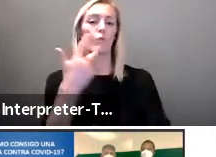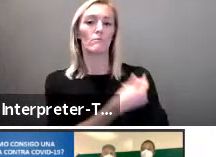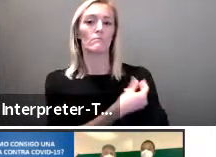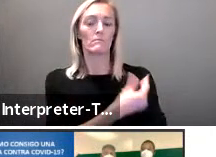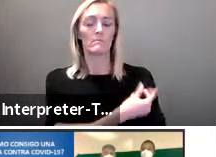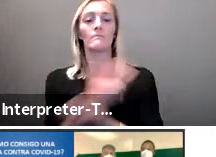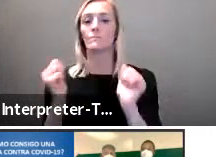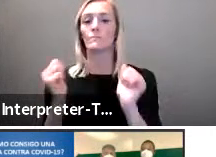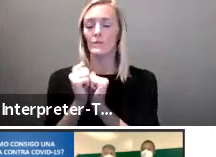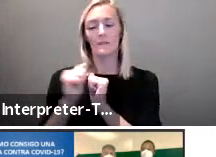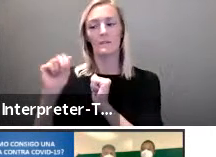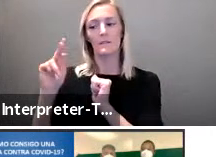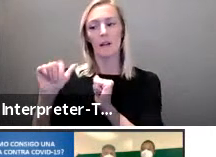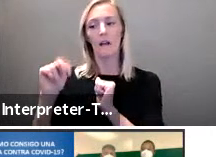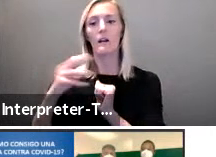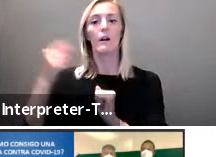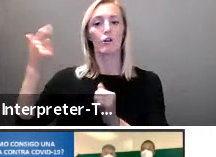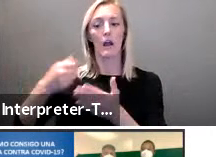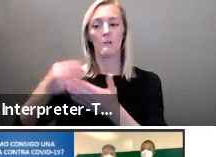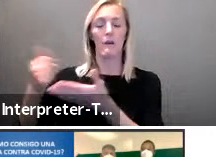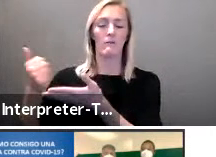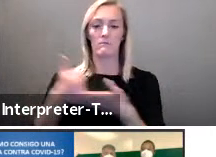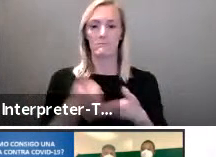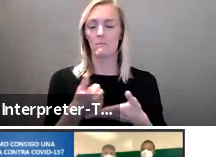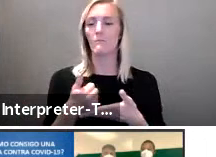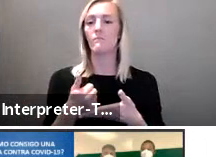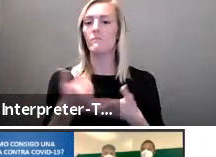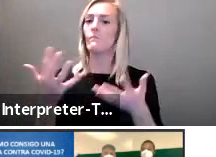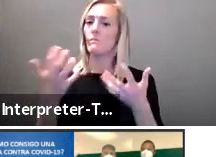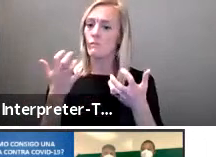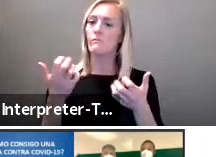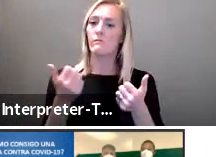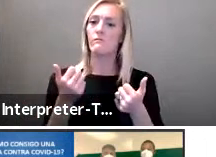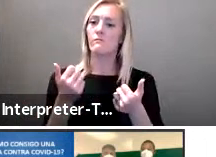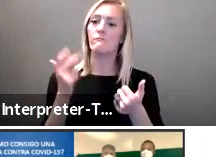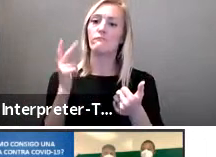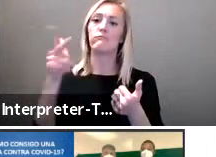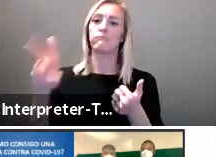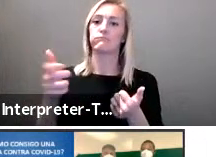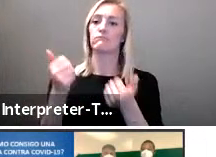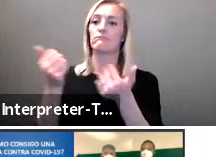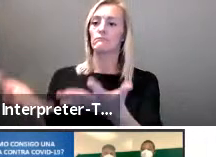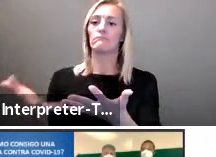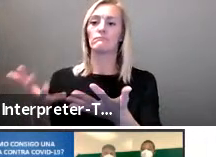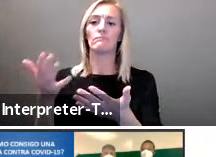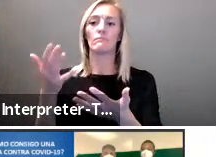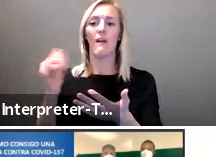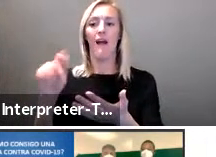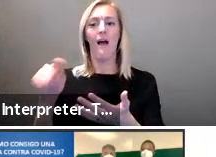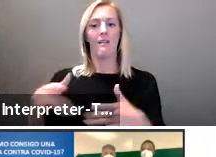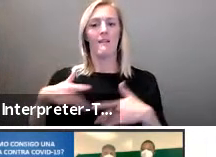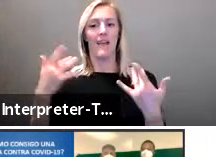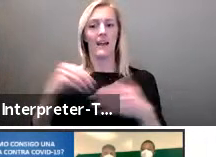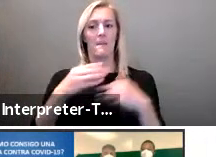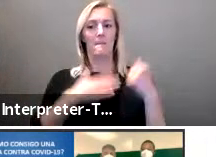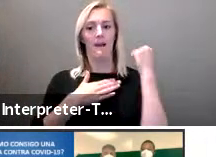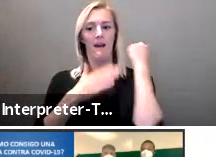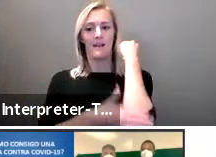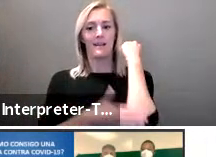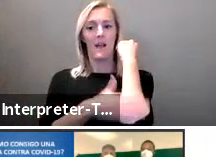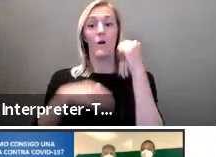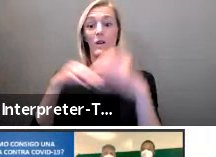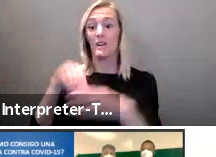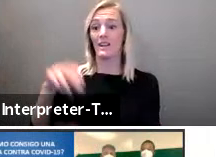of Kansas and the grant, and provide it at one of the events in my county, Graham County, in